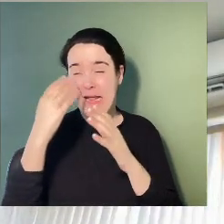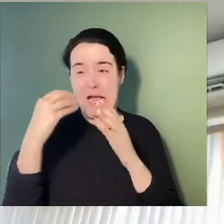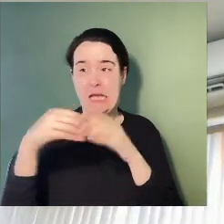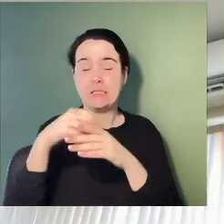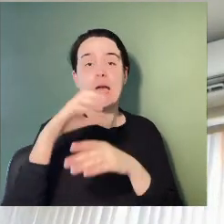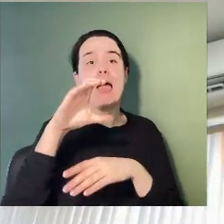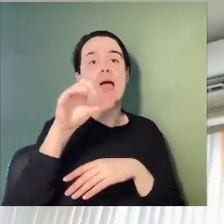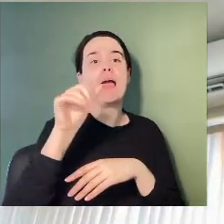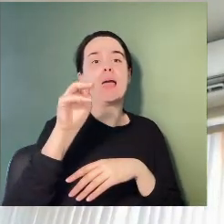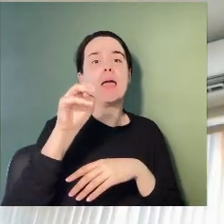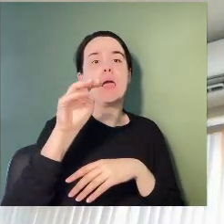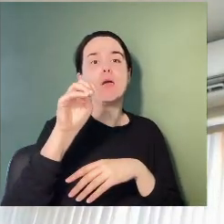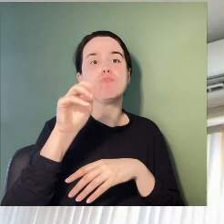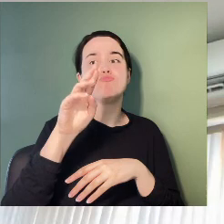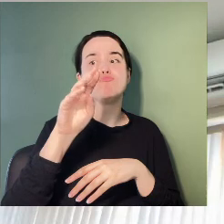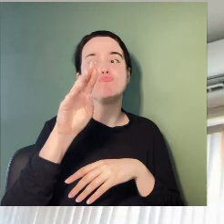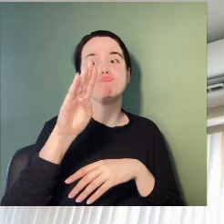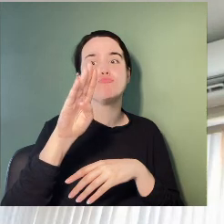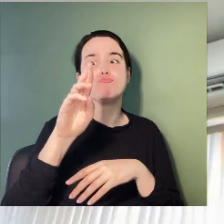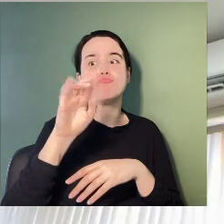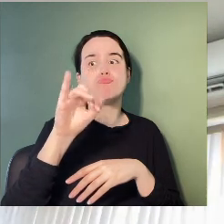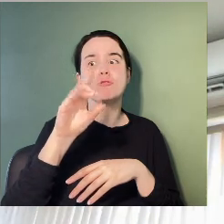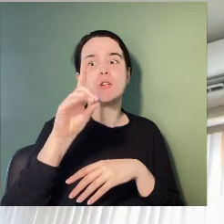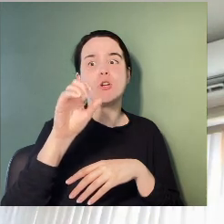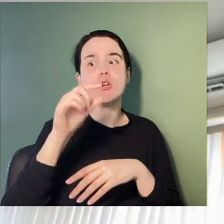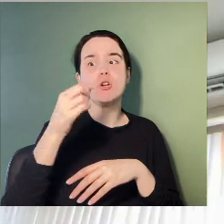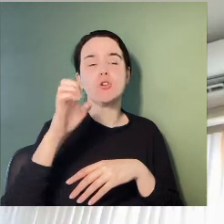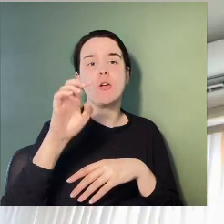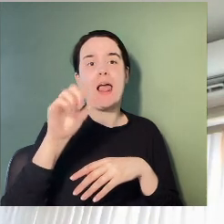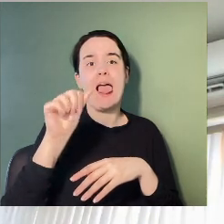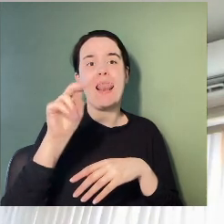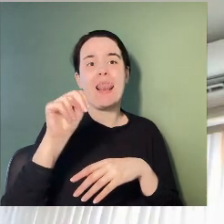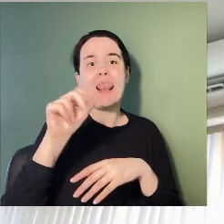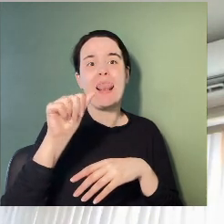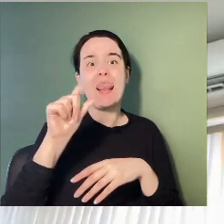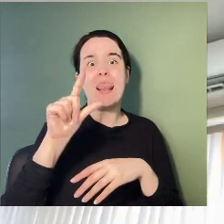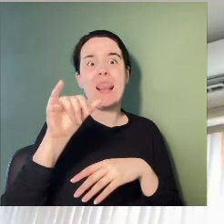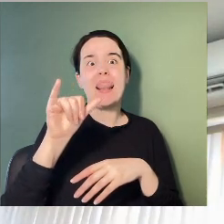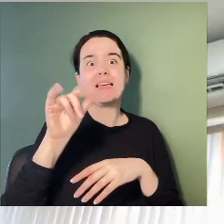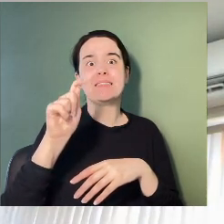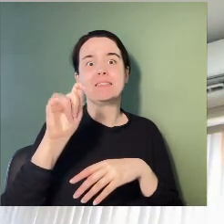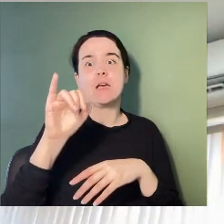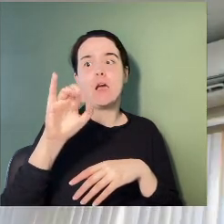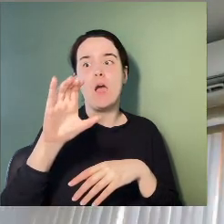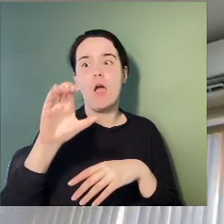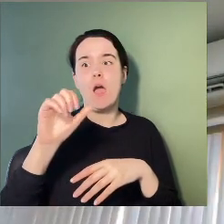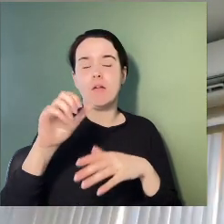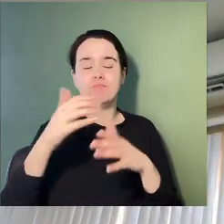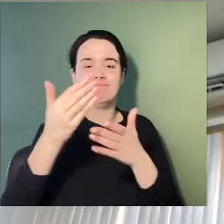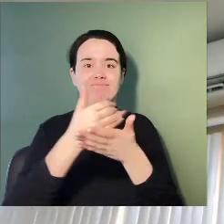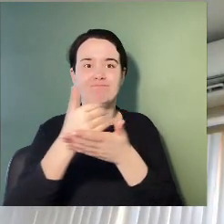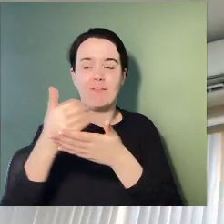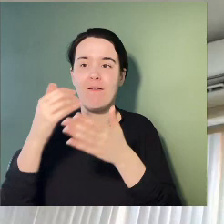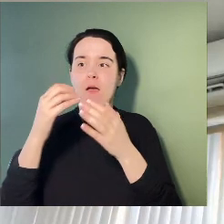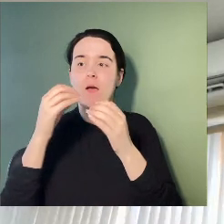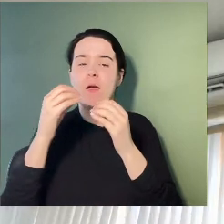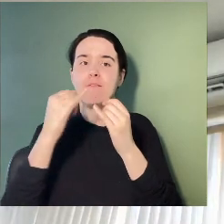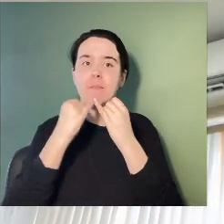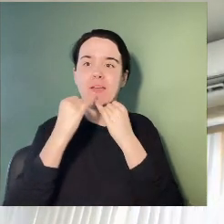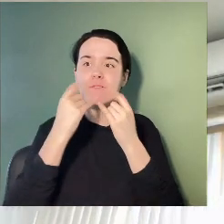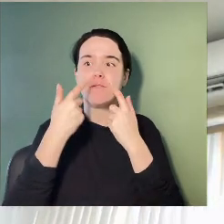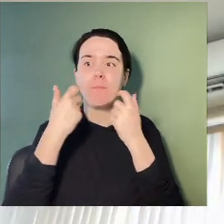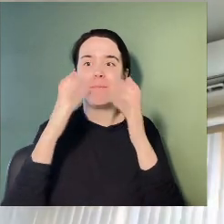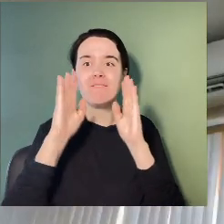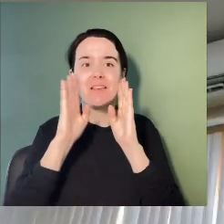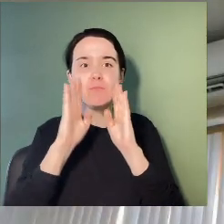mostly they were collecting third-party data from Facebook. So with Facebook, Mark Zuckerberg went on like that tour